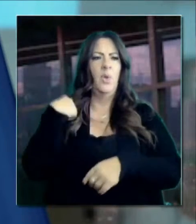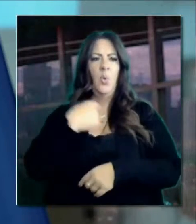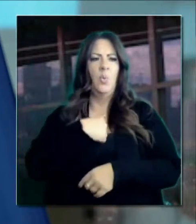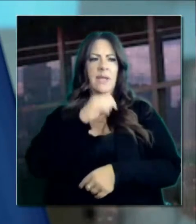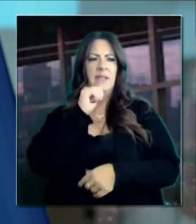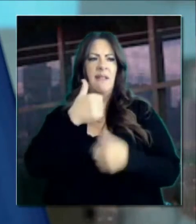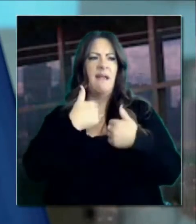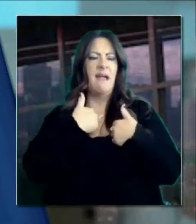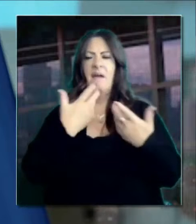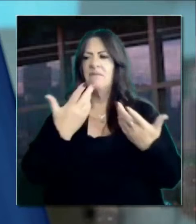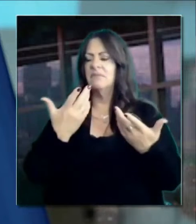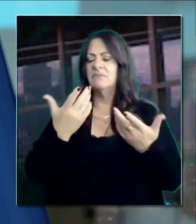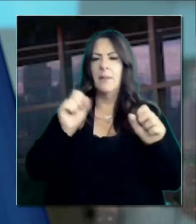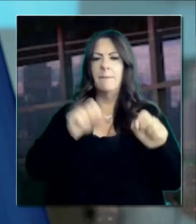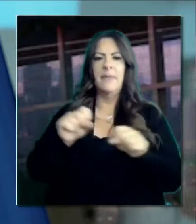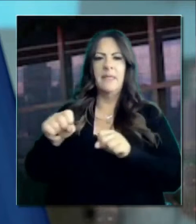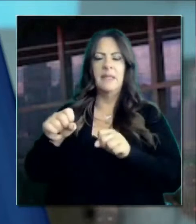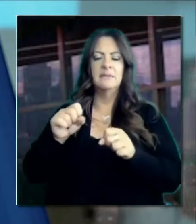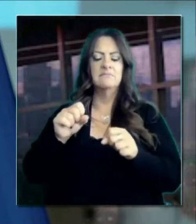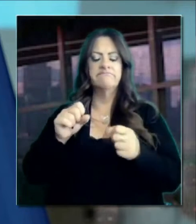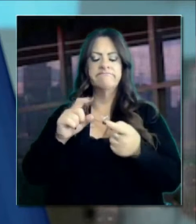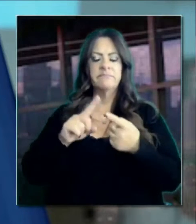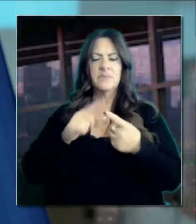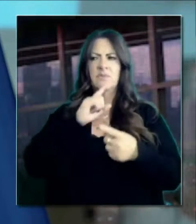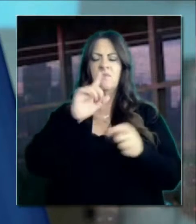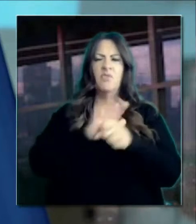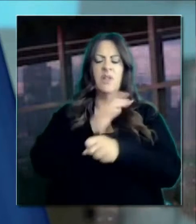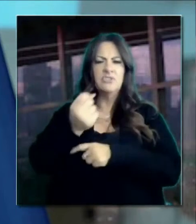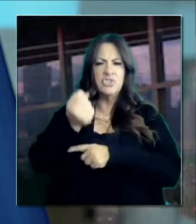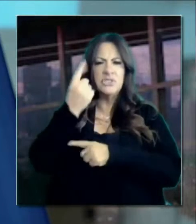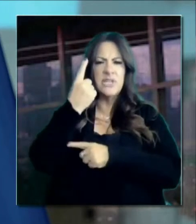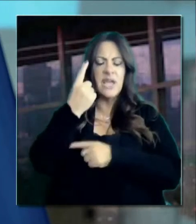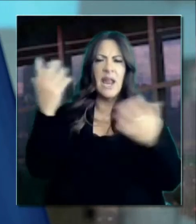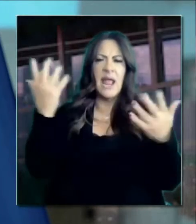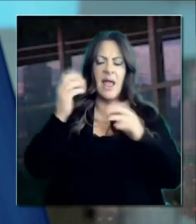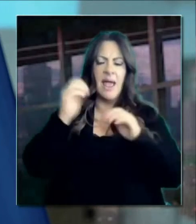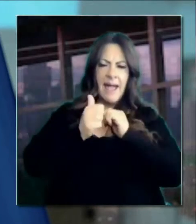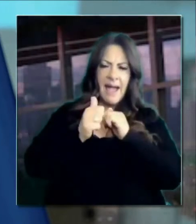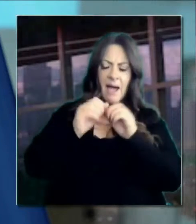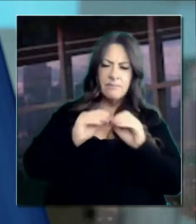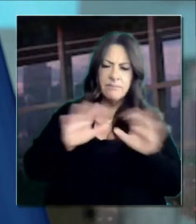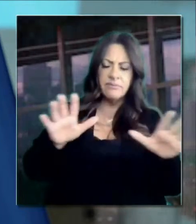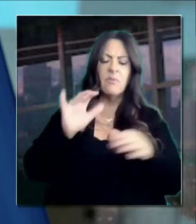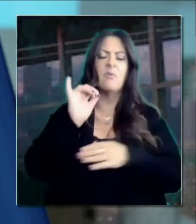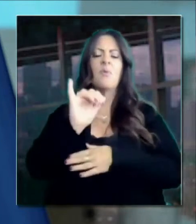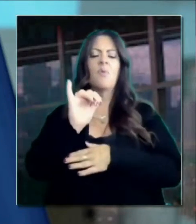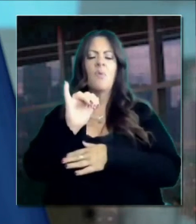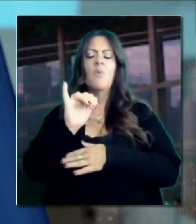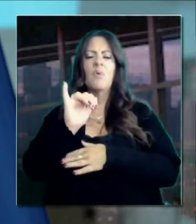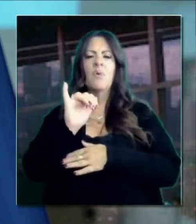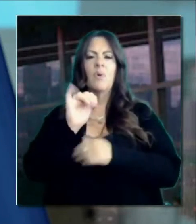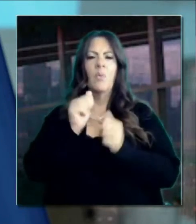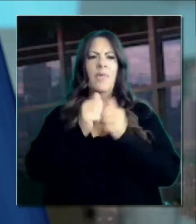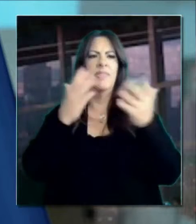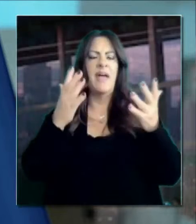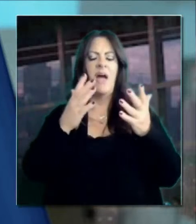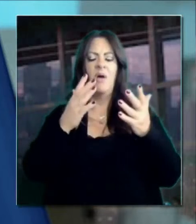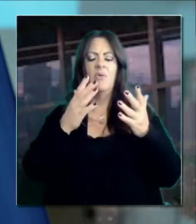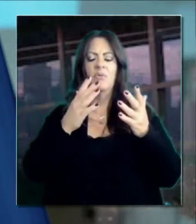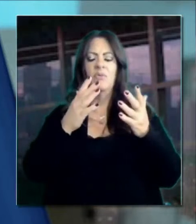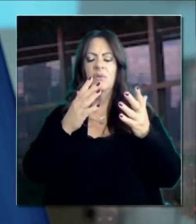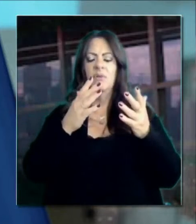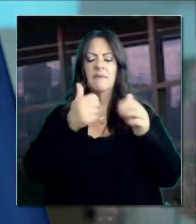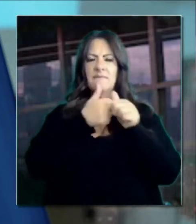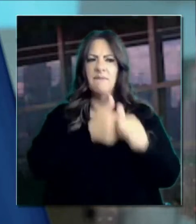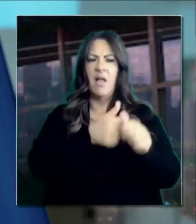have capacity and we didn't understand the complexities of potential variants moving in and didn't necessarily have